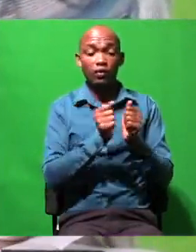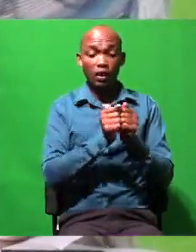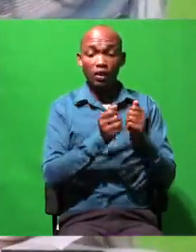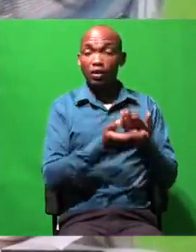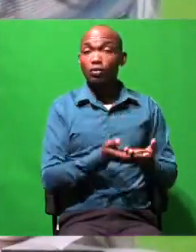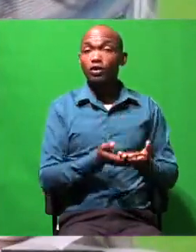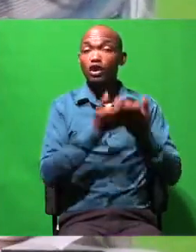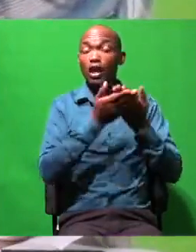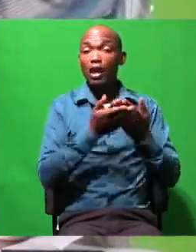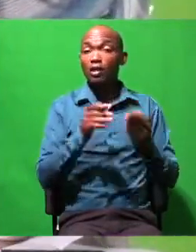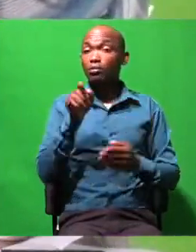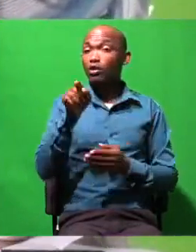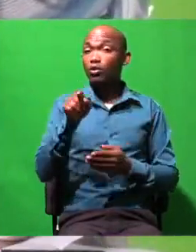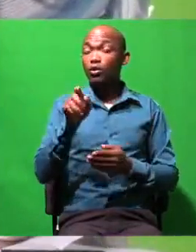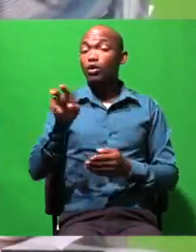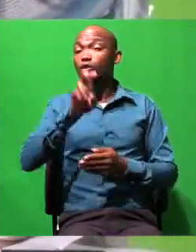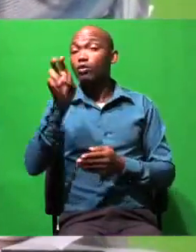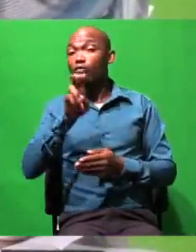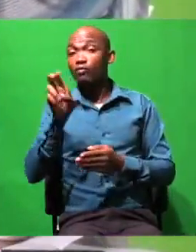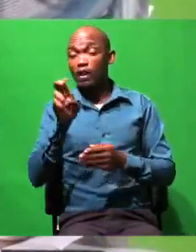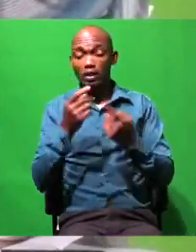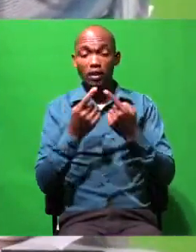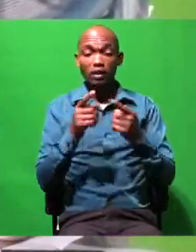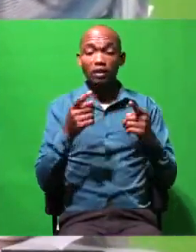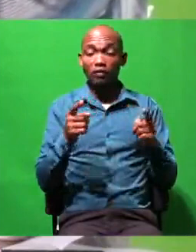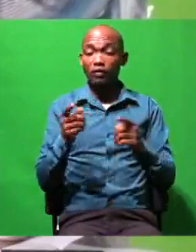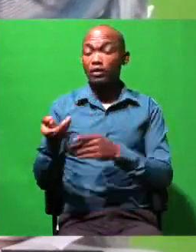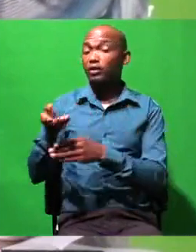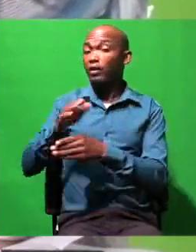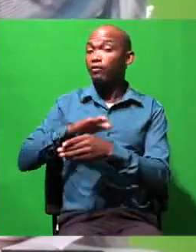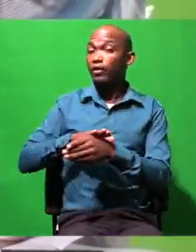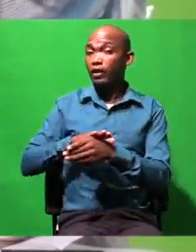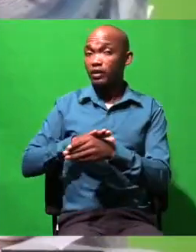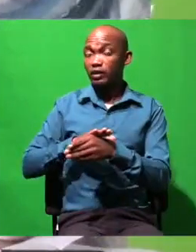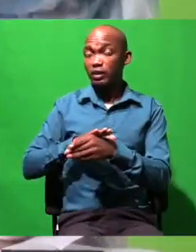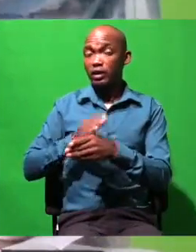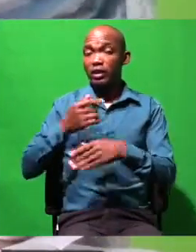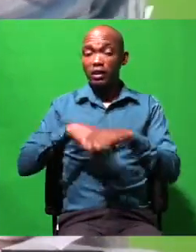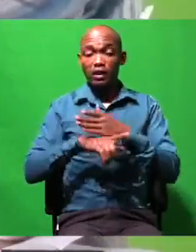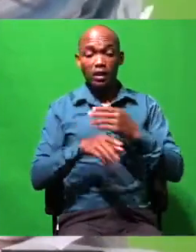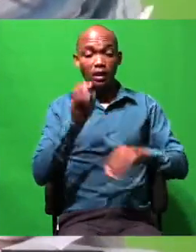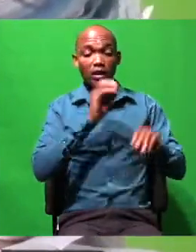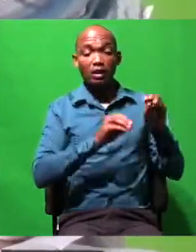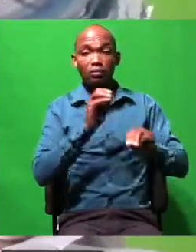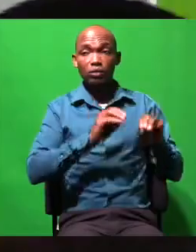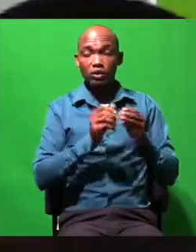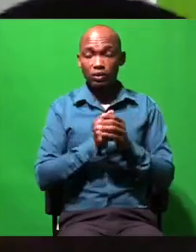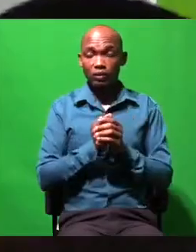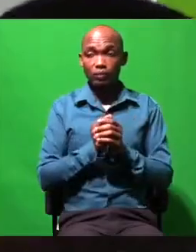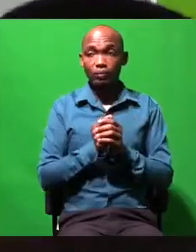you to find different field. Chemistry can be found in